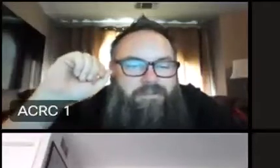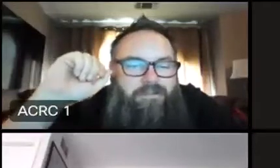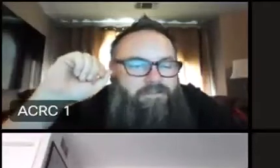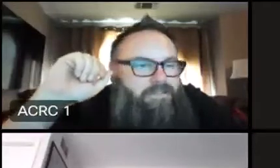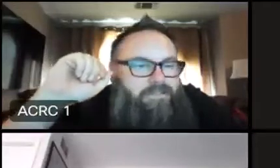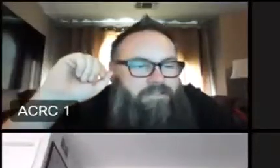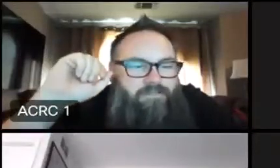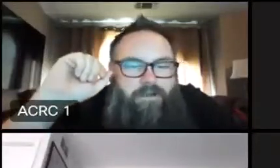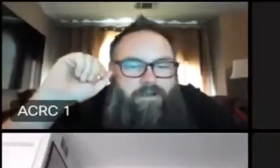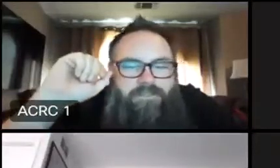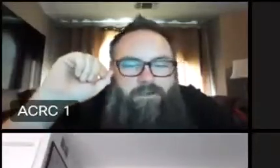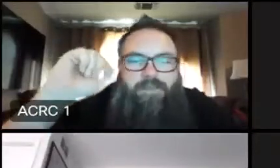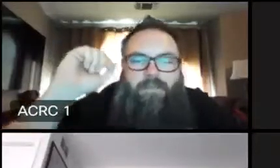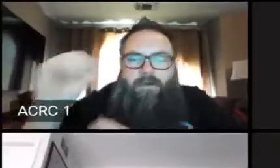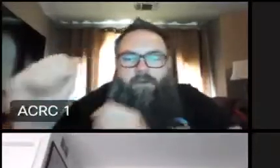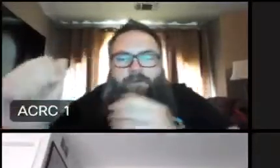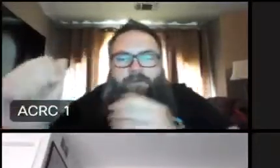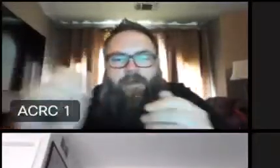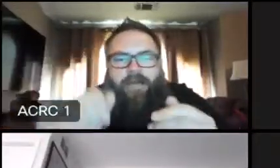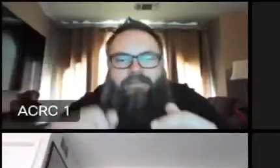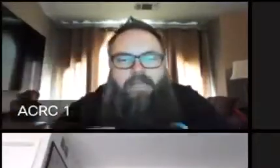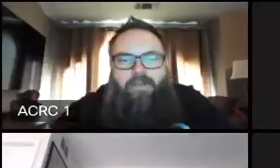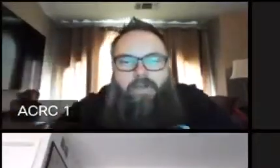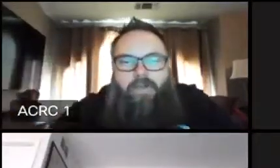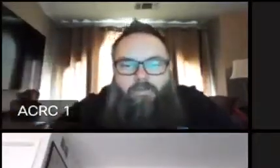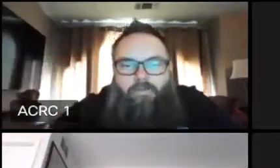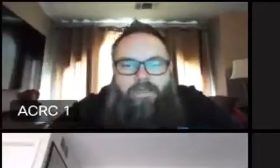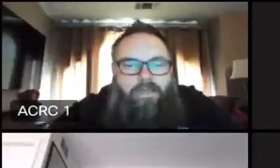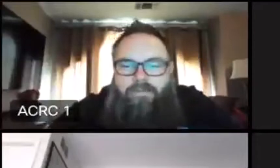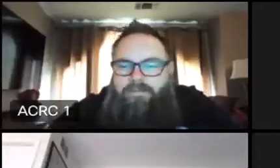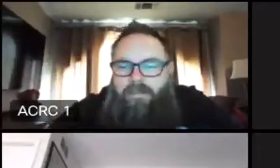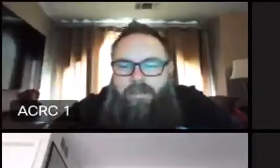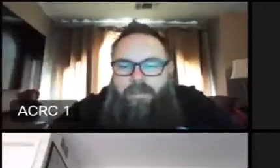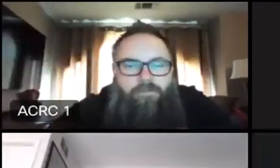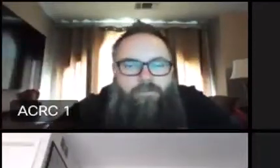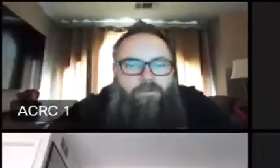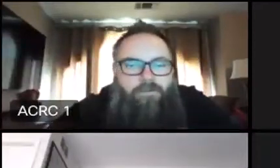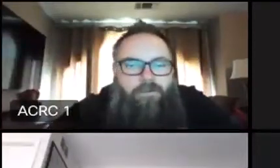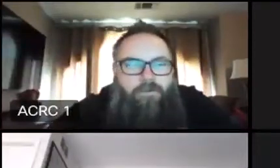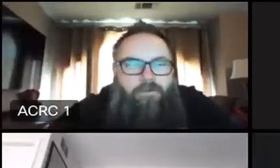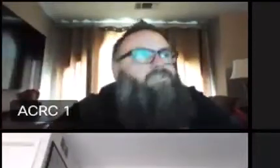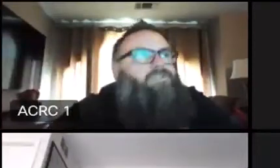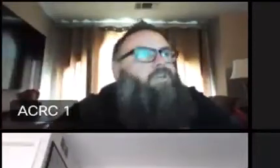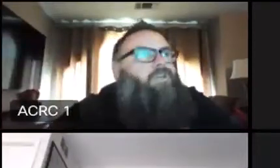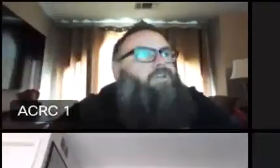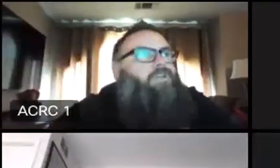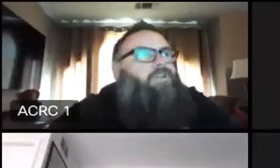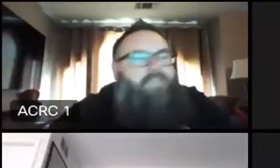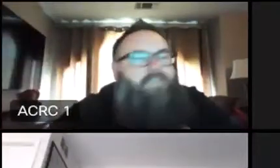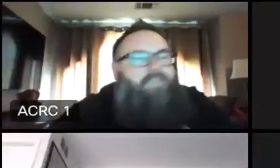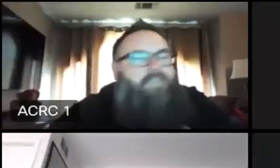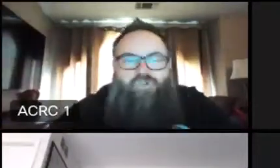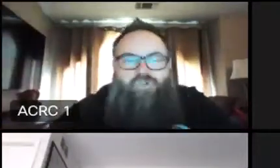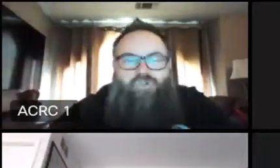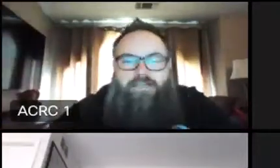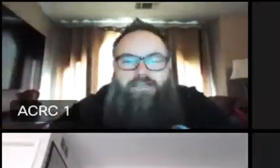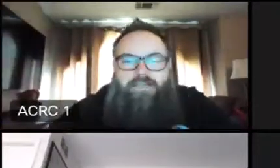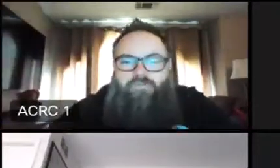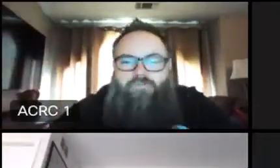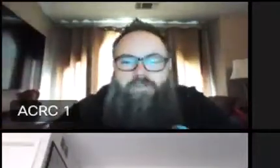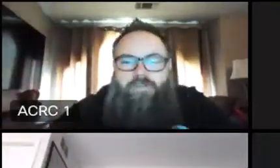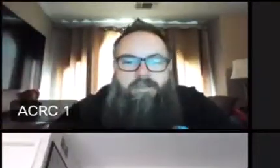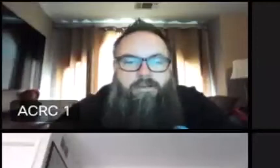specialists like Cindy Lay, who work across with multiple different service codes. It can work with multiple different